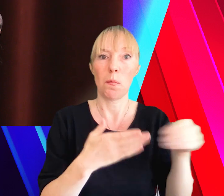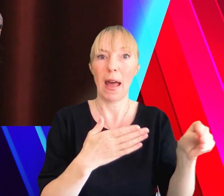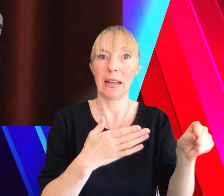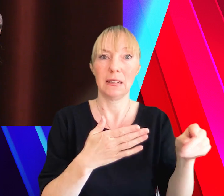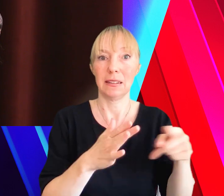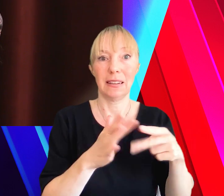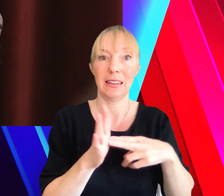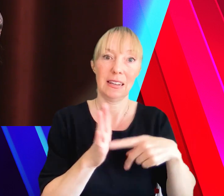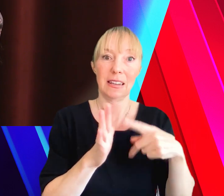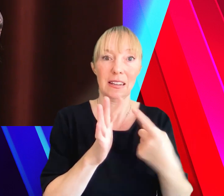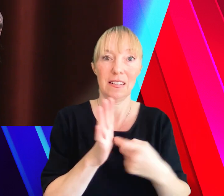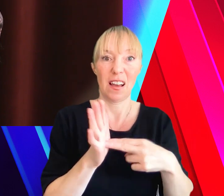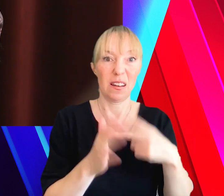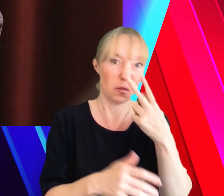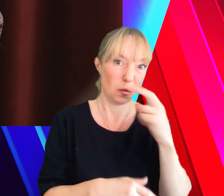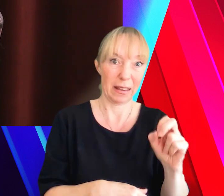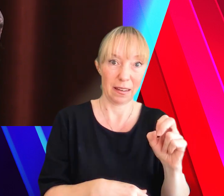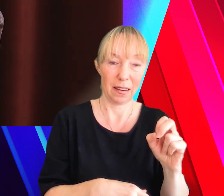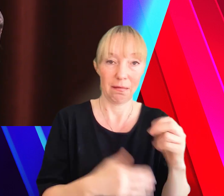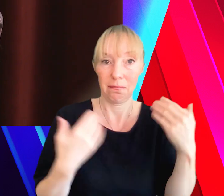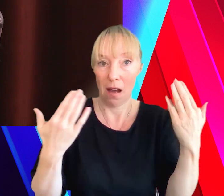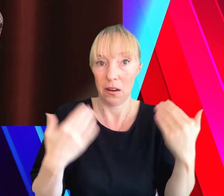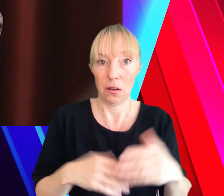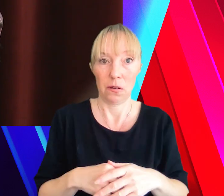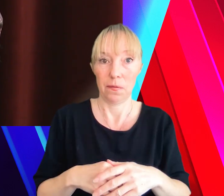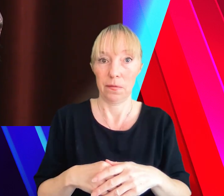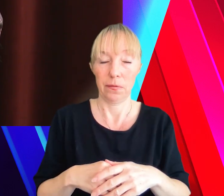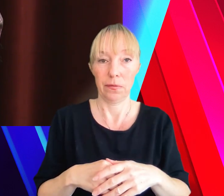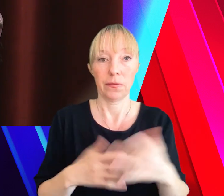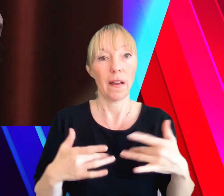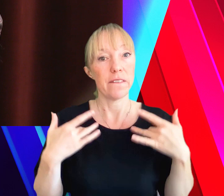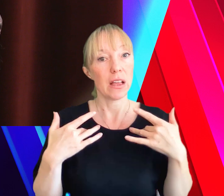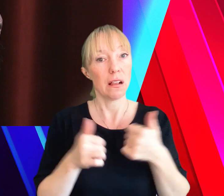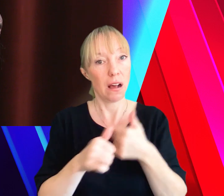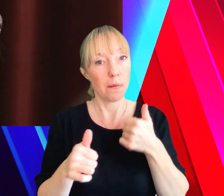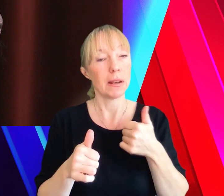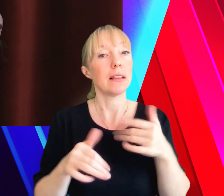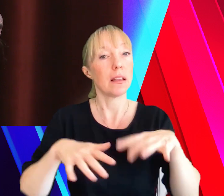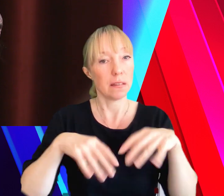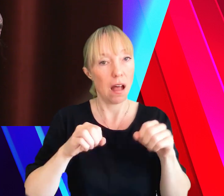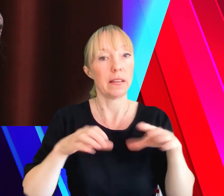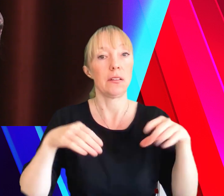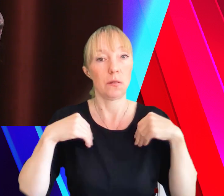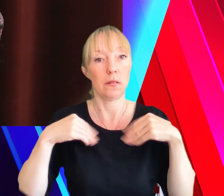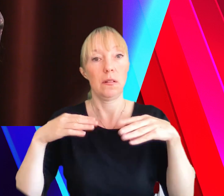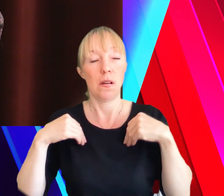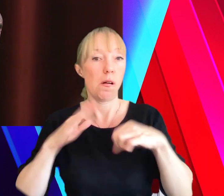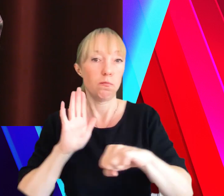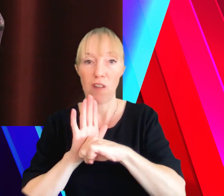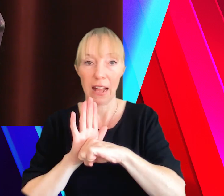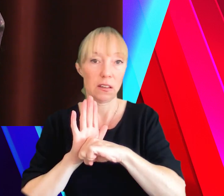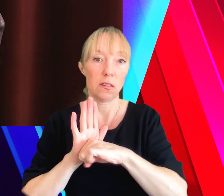who's running that? Some like unpaid intern who's like 20. Like, I don't know. I feel like it's companies